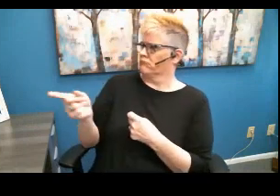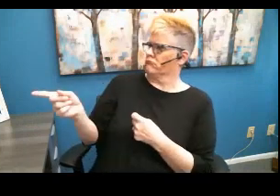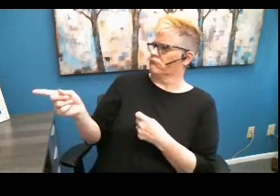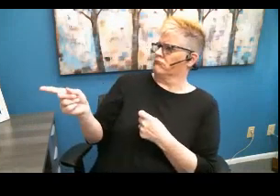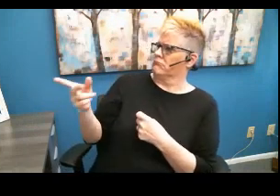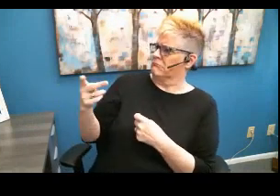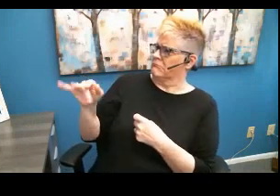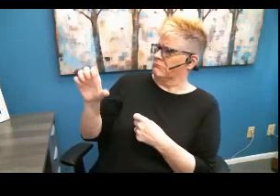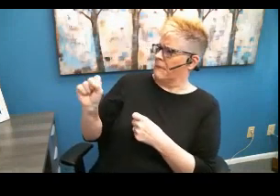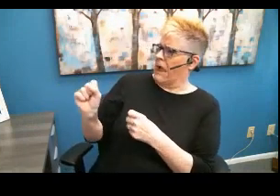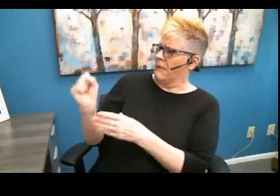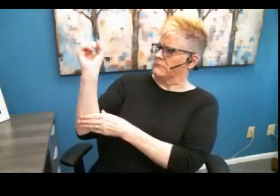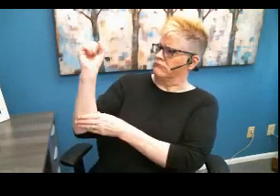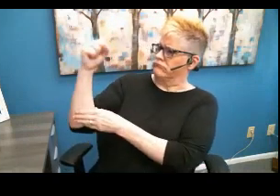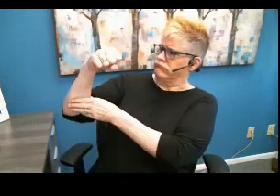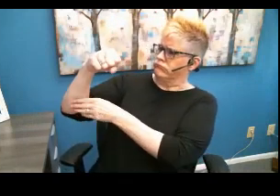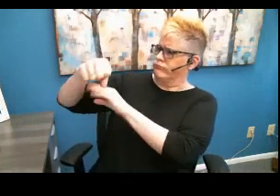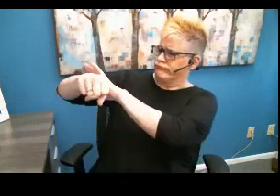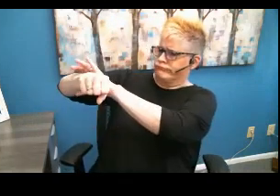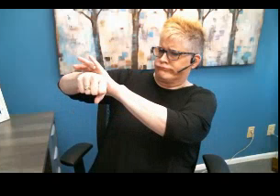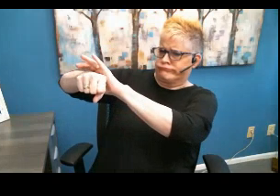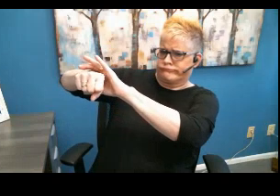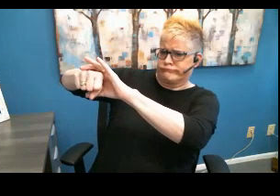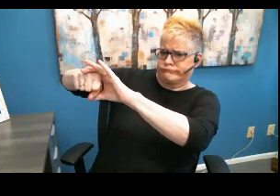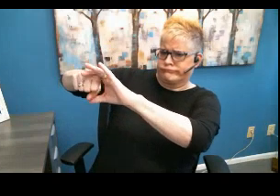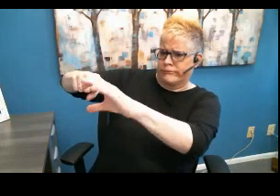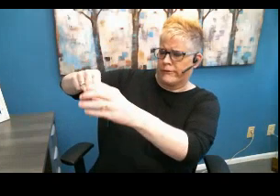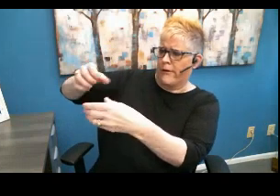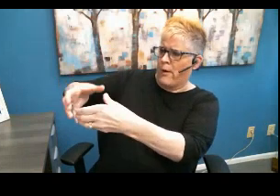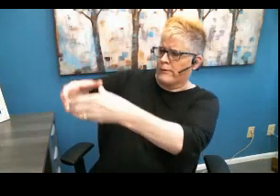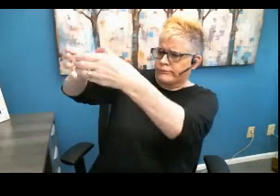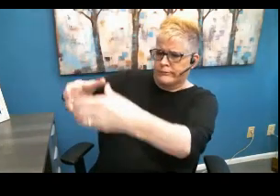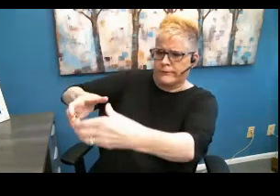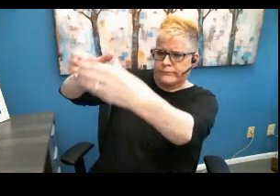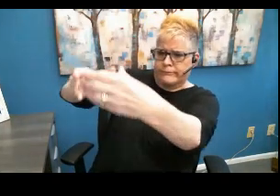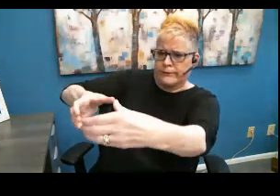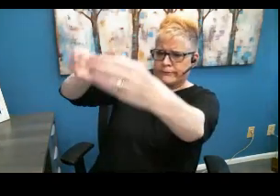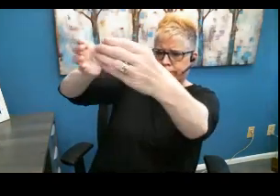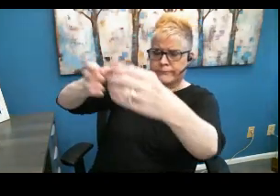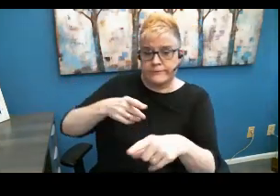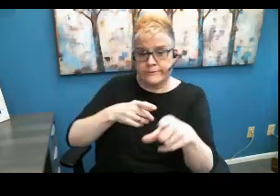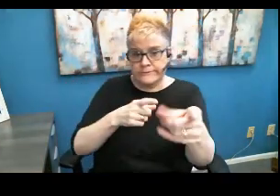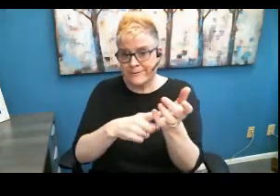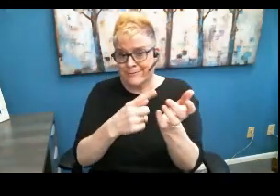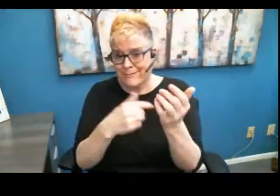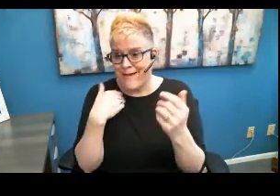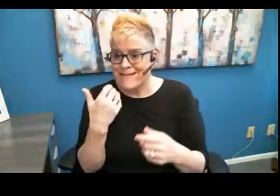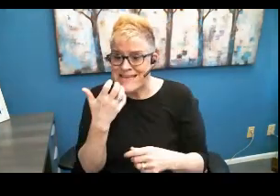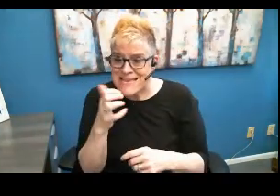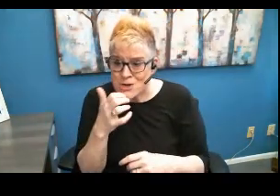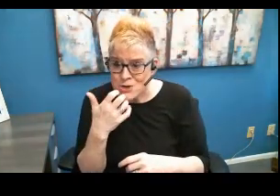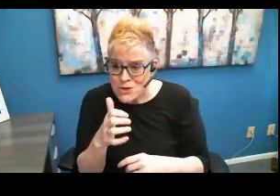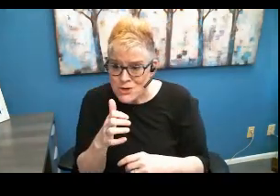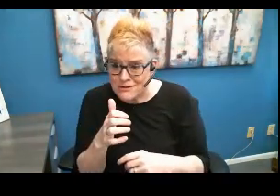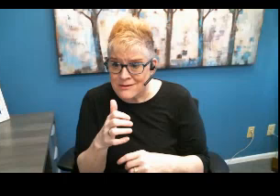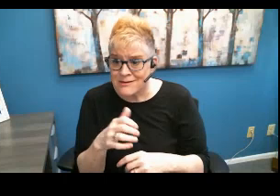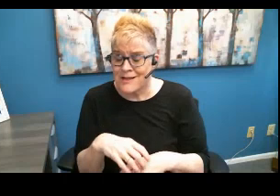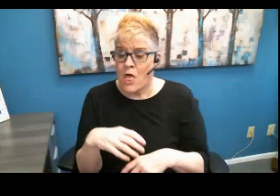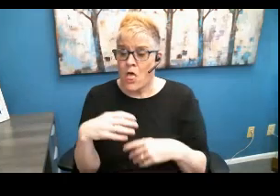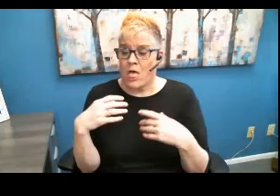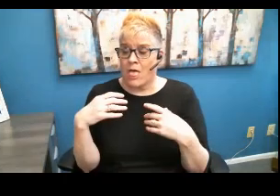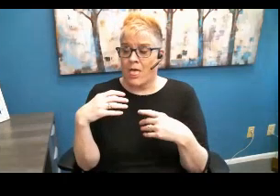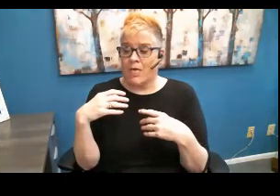out of the ground and other equipment. This is a heater that heats the gas up, because when you're reducing the pressure, it naturally cools the